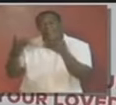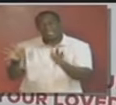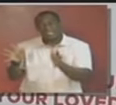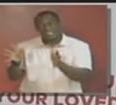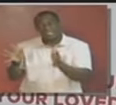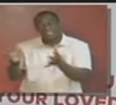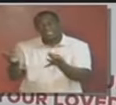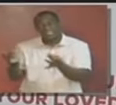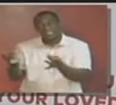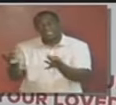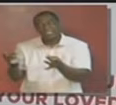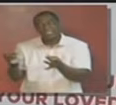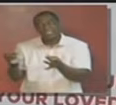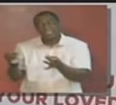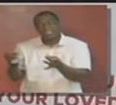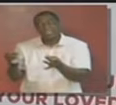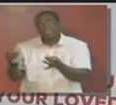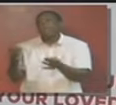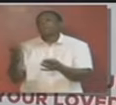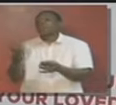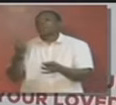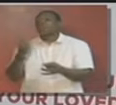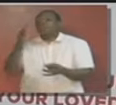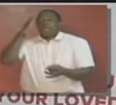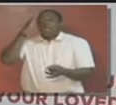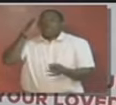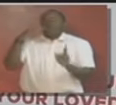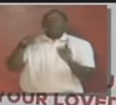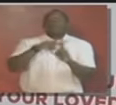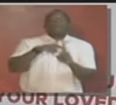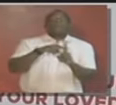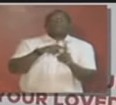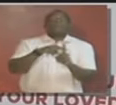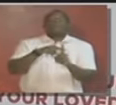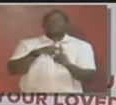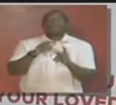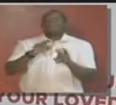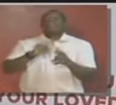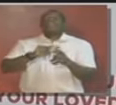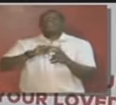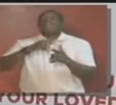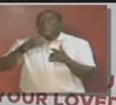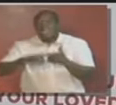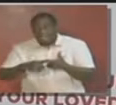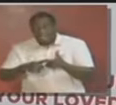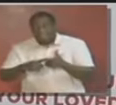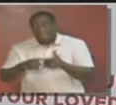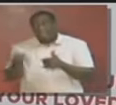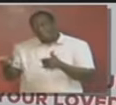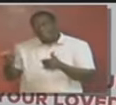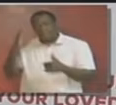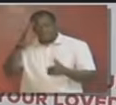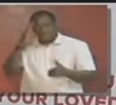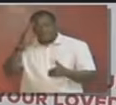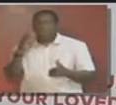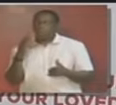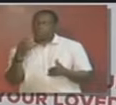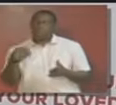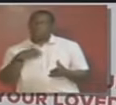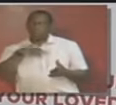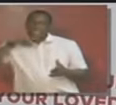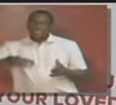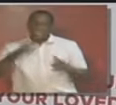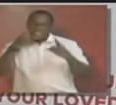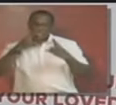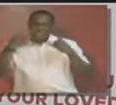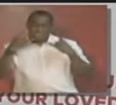them, that person also would be required to wear masks. I am not sure that persons, after they've been diagnosed, are being particularly lax. Some